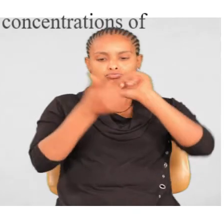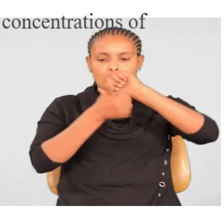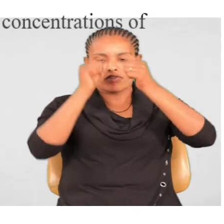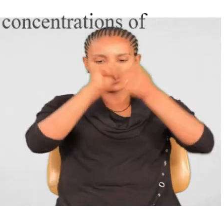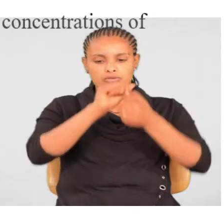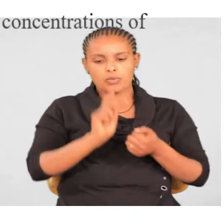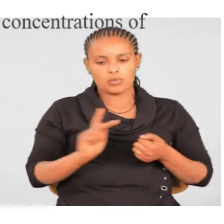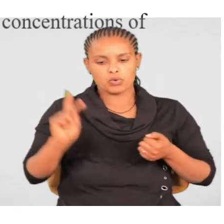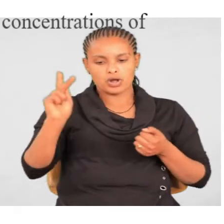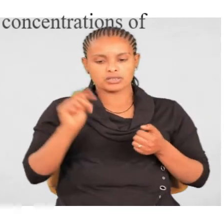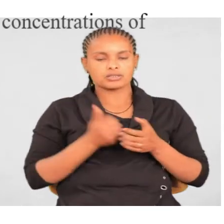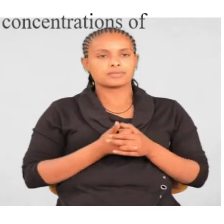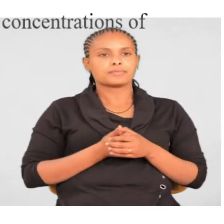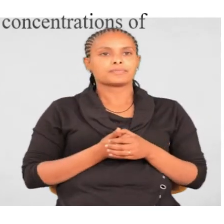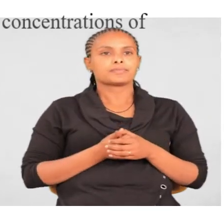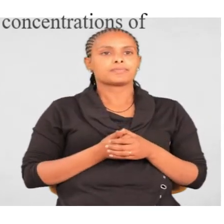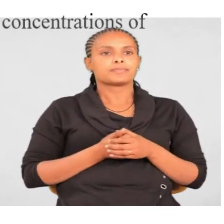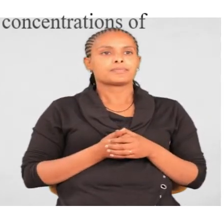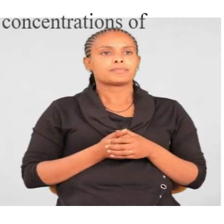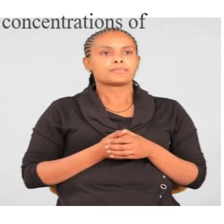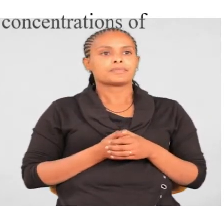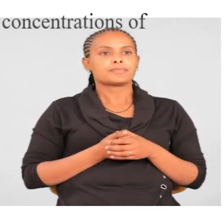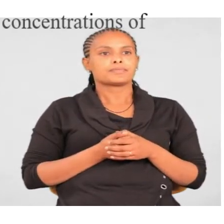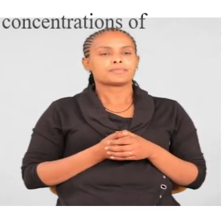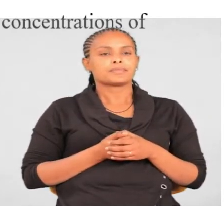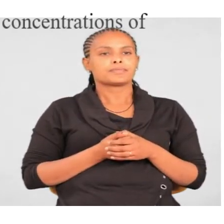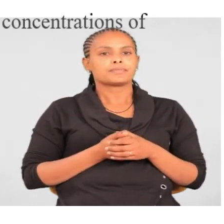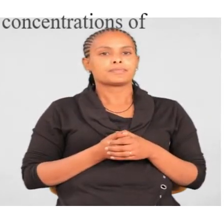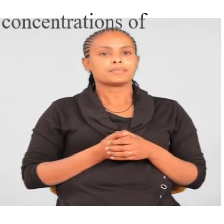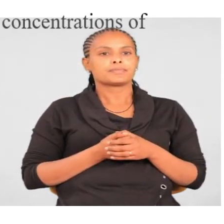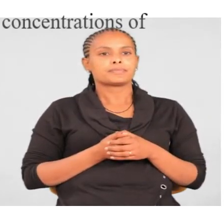into products.